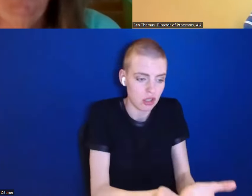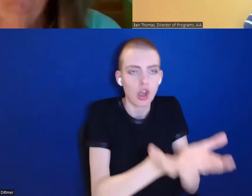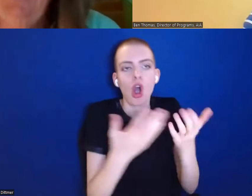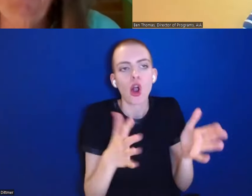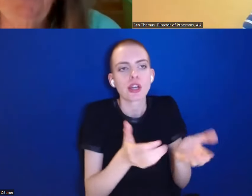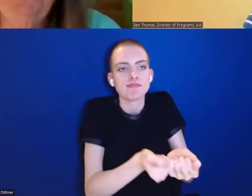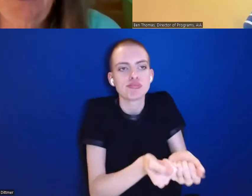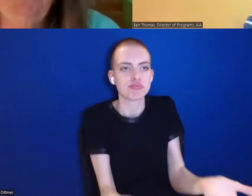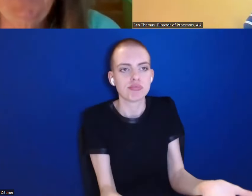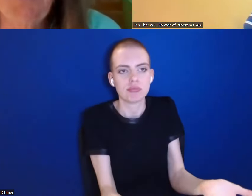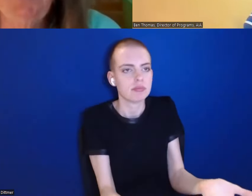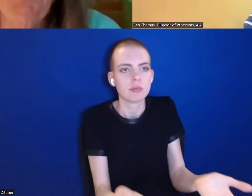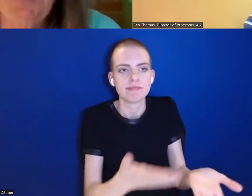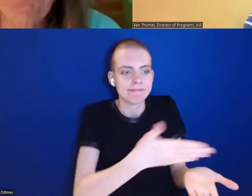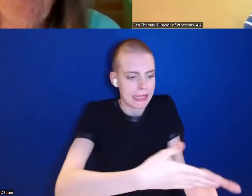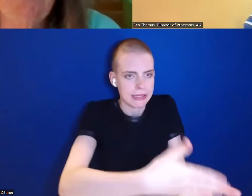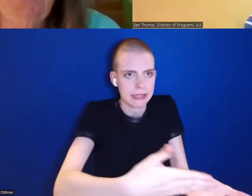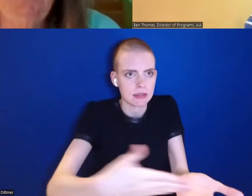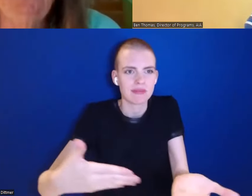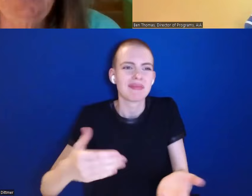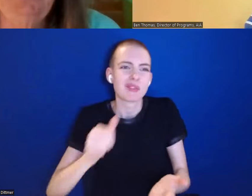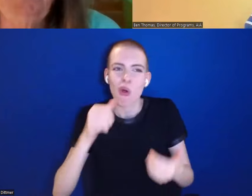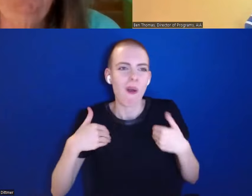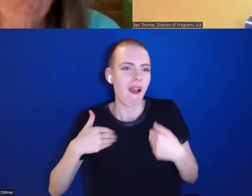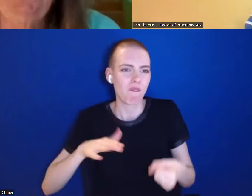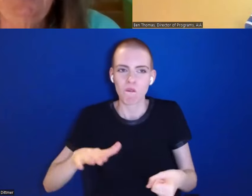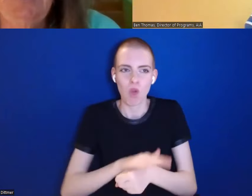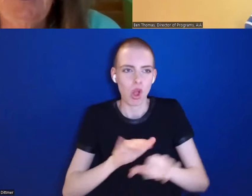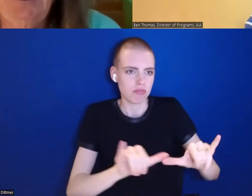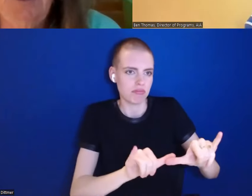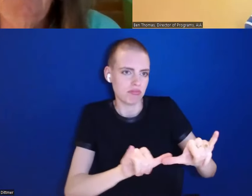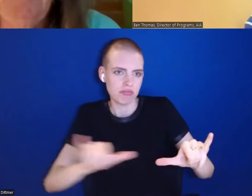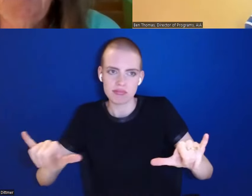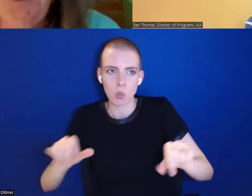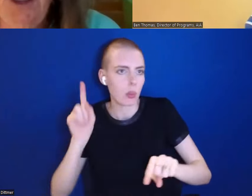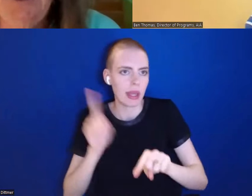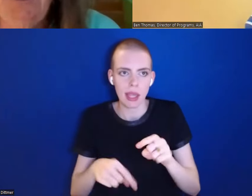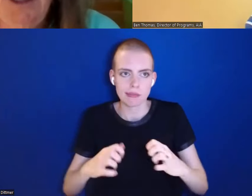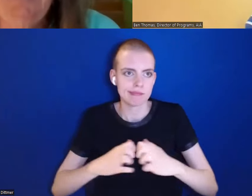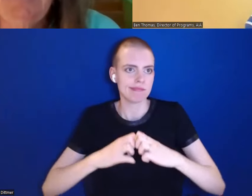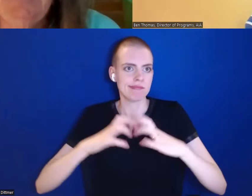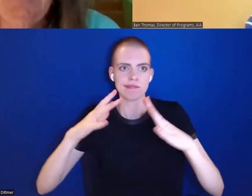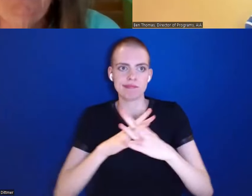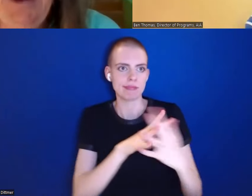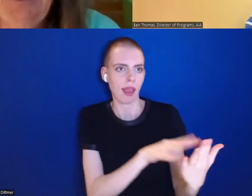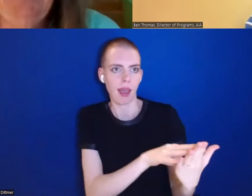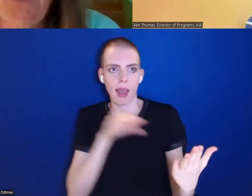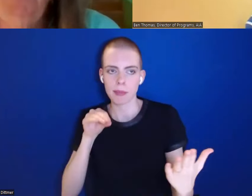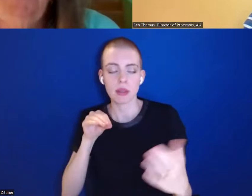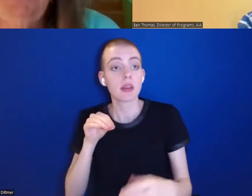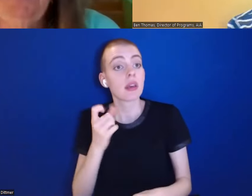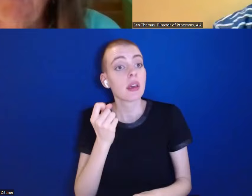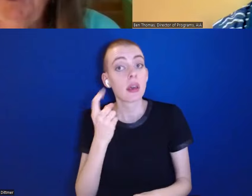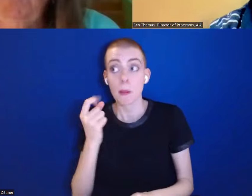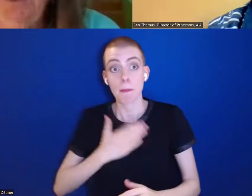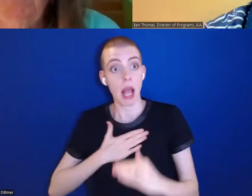and we don't have the full size, and we can't really reconstruct it. And certainly the pieces that my colleague got scanned don't